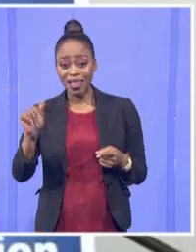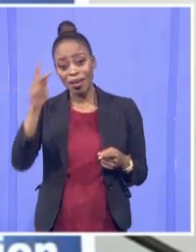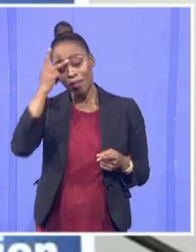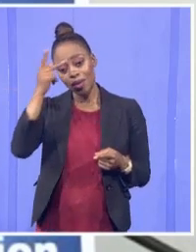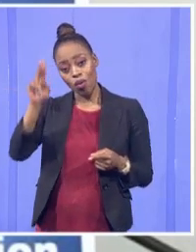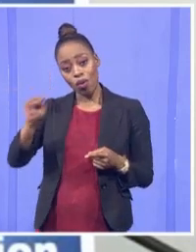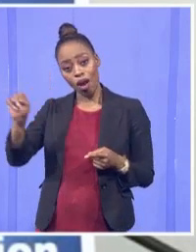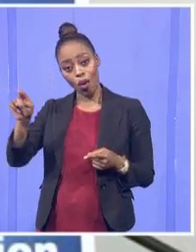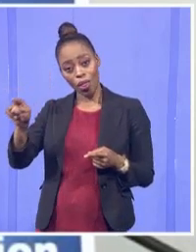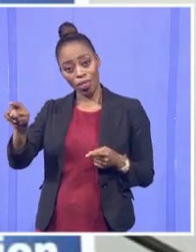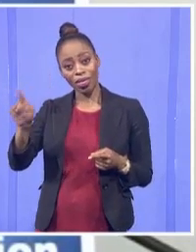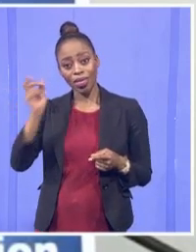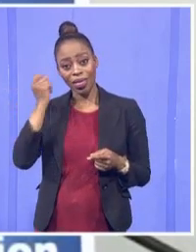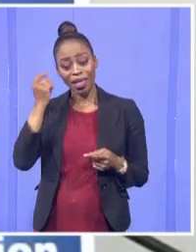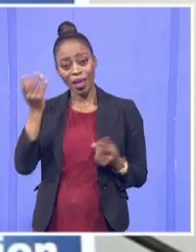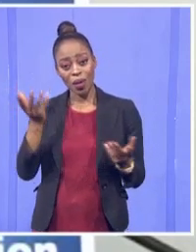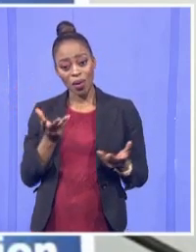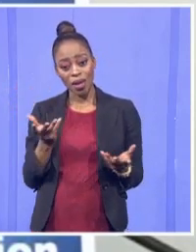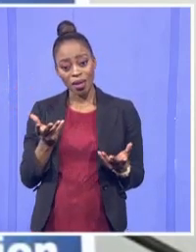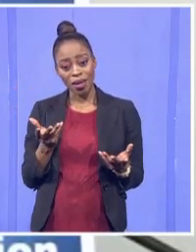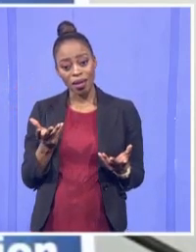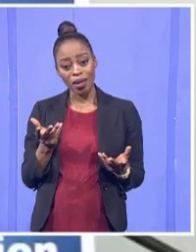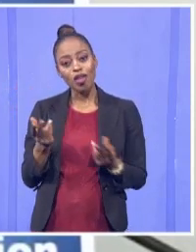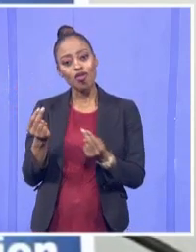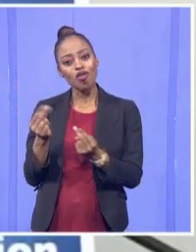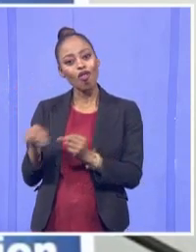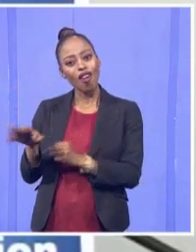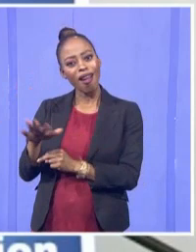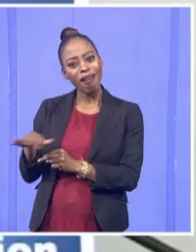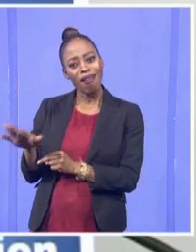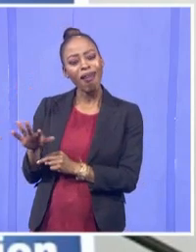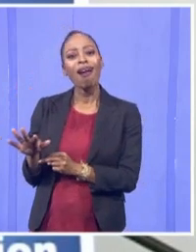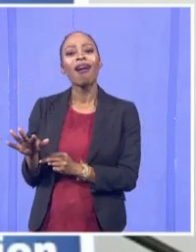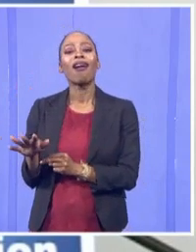is. That there's new development there,